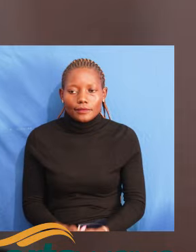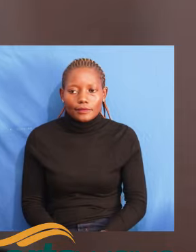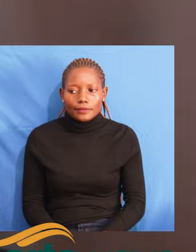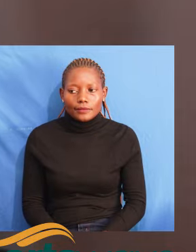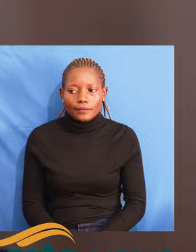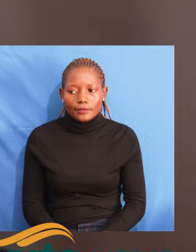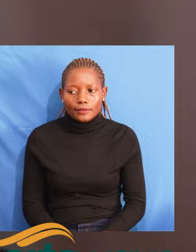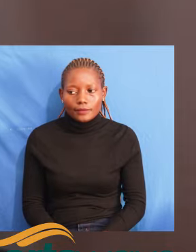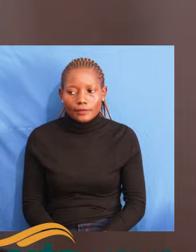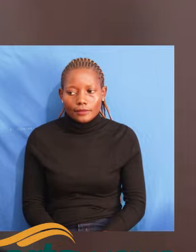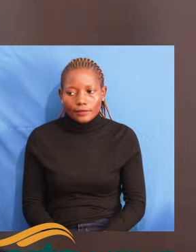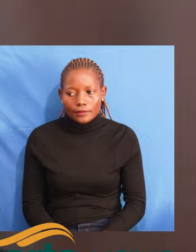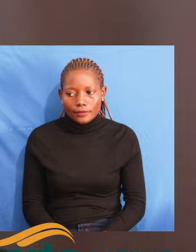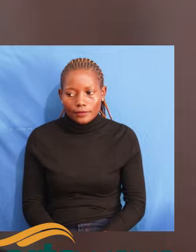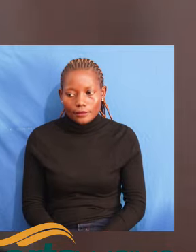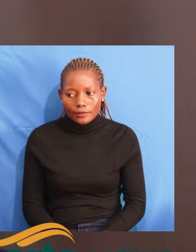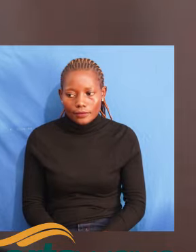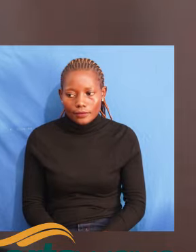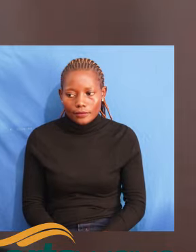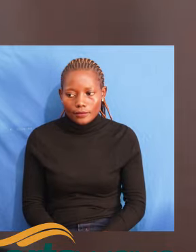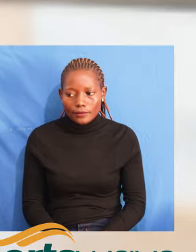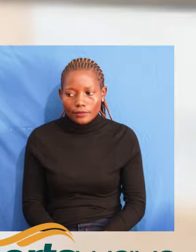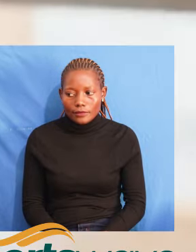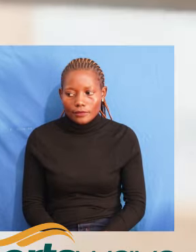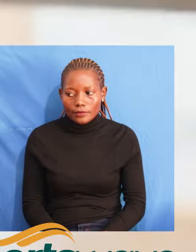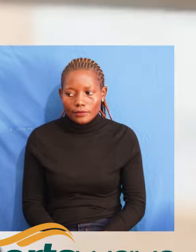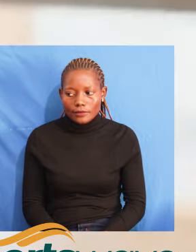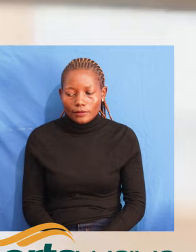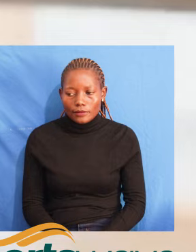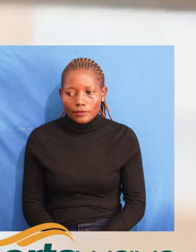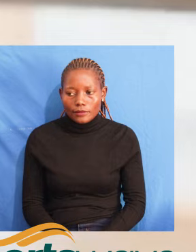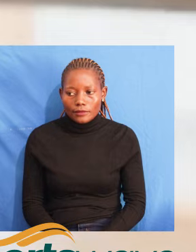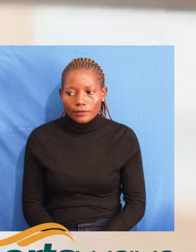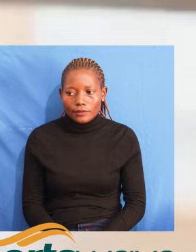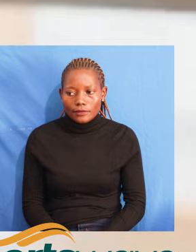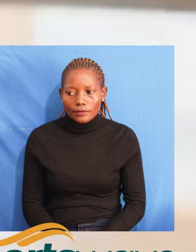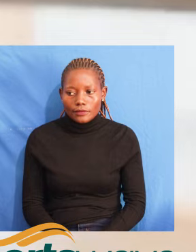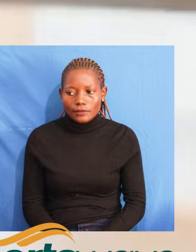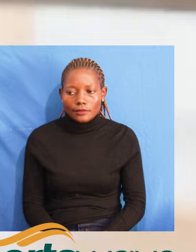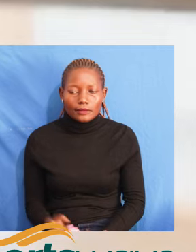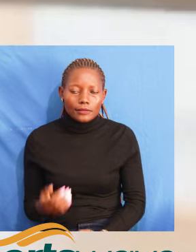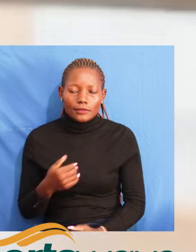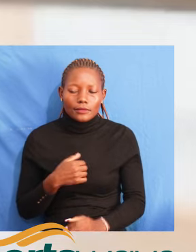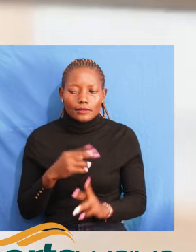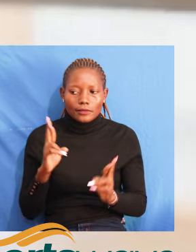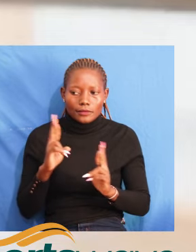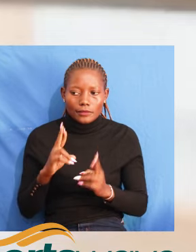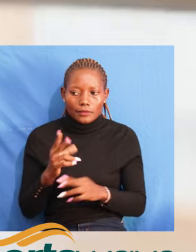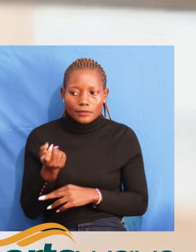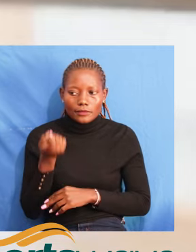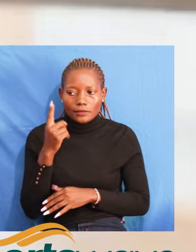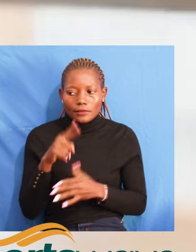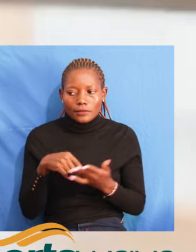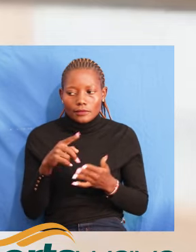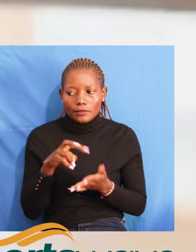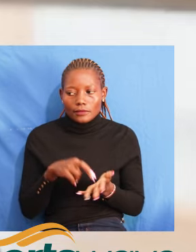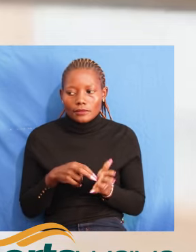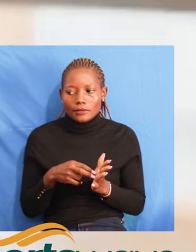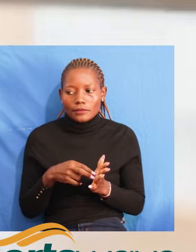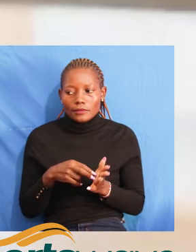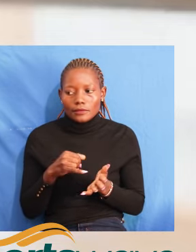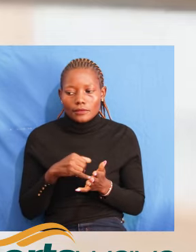sorry, what was your question? Now, I already got what you mean.